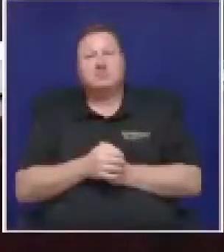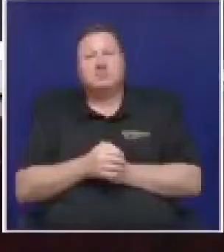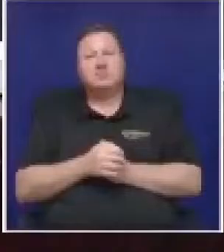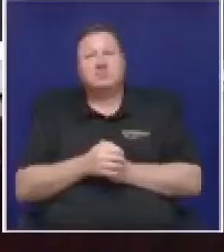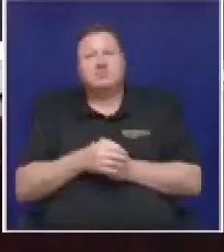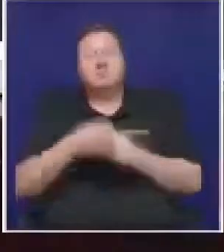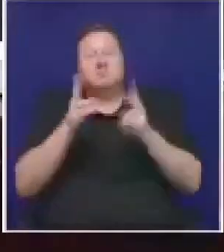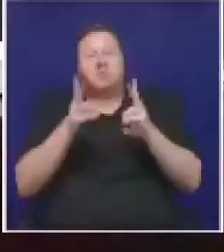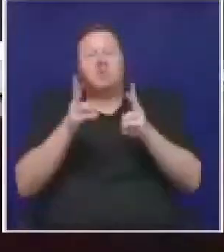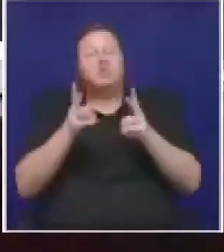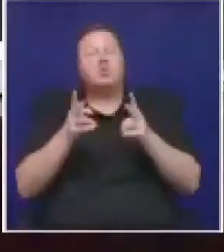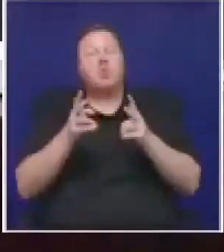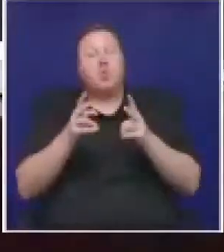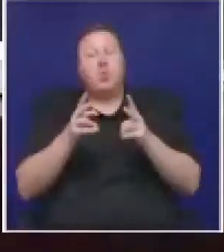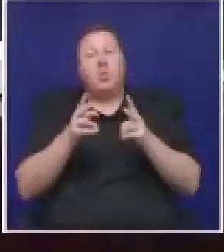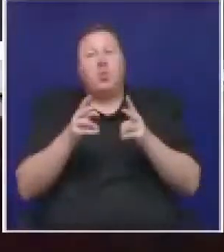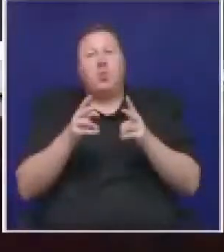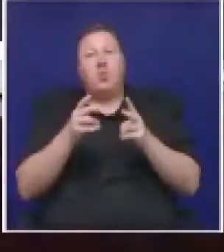well-funded